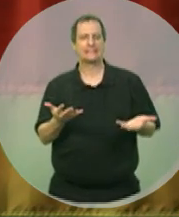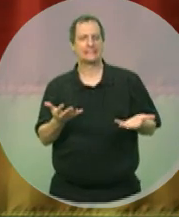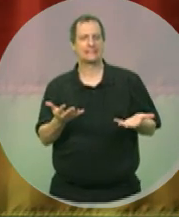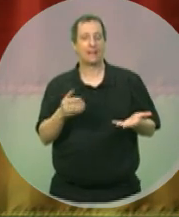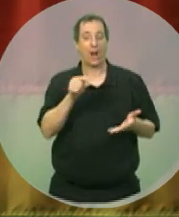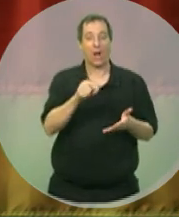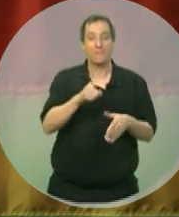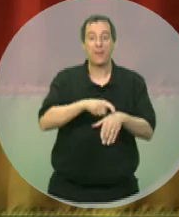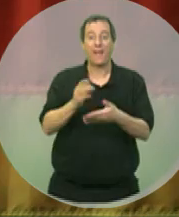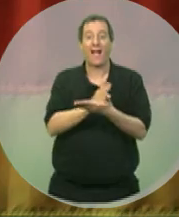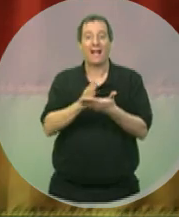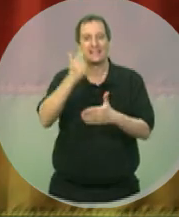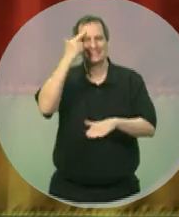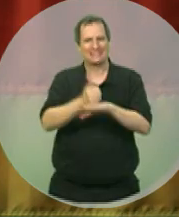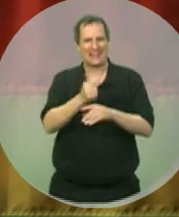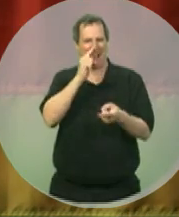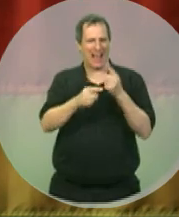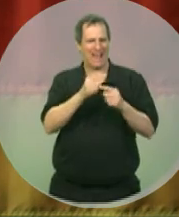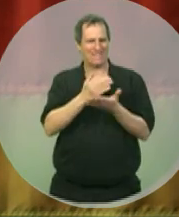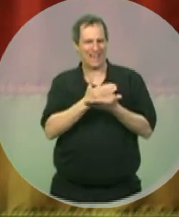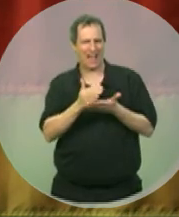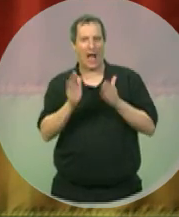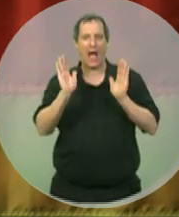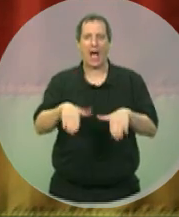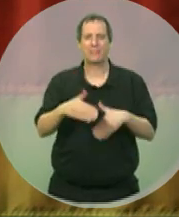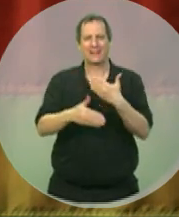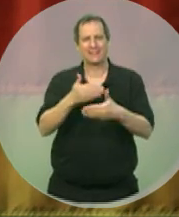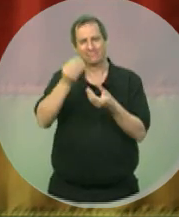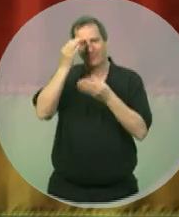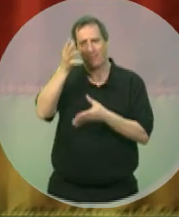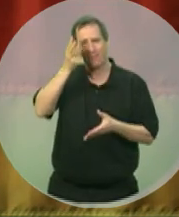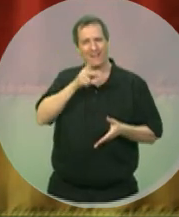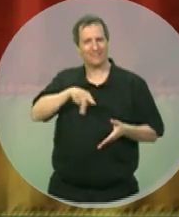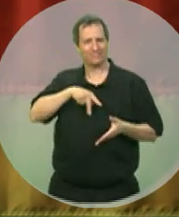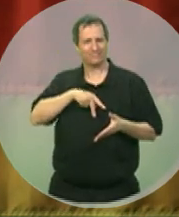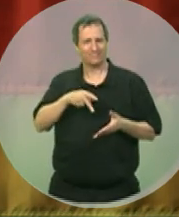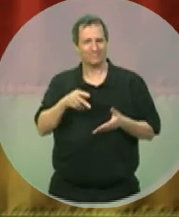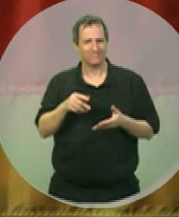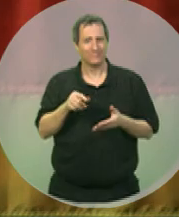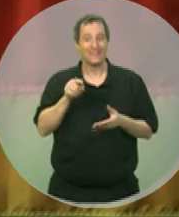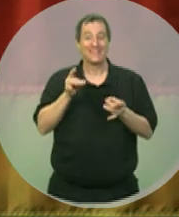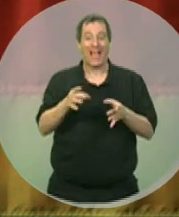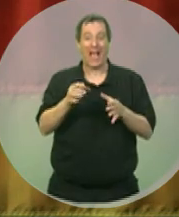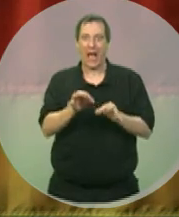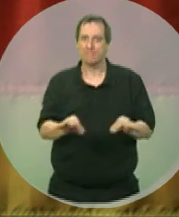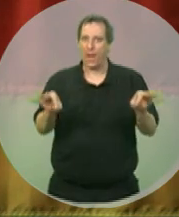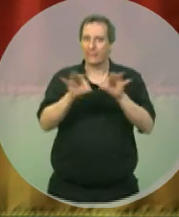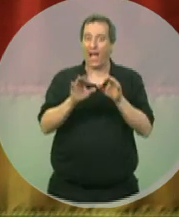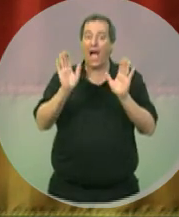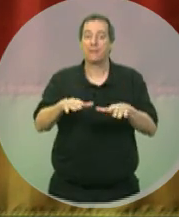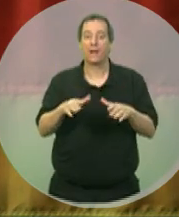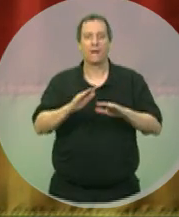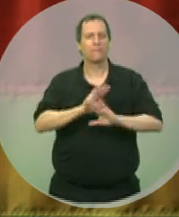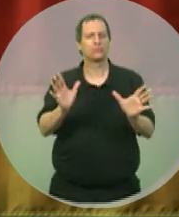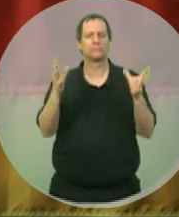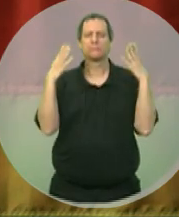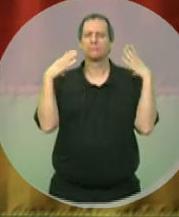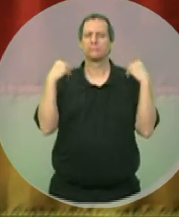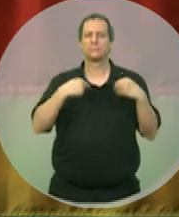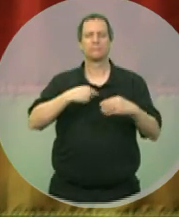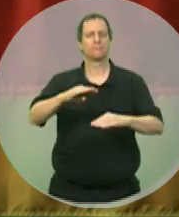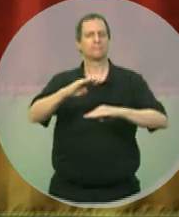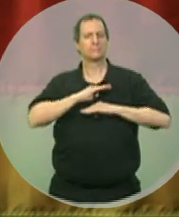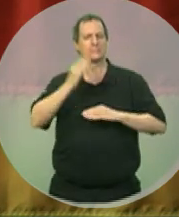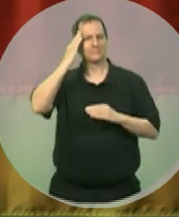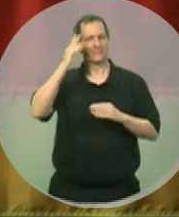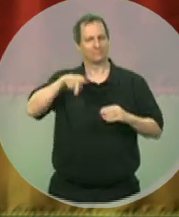gave me shit for not telling them sooner. The biggest point was when I told my parents. I think that was